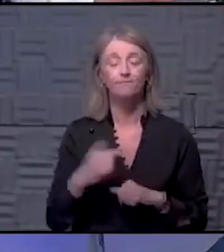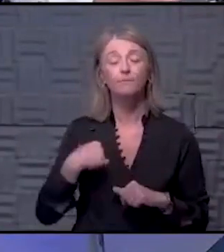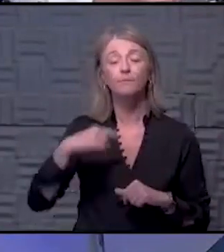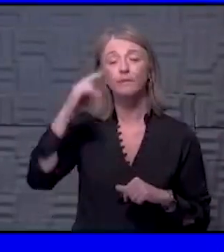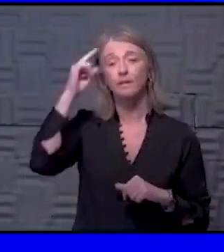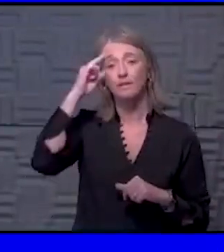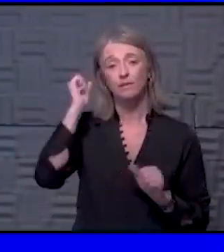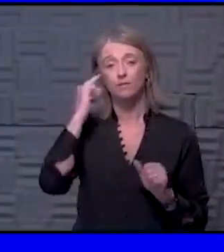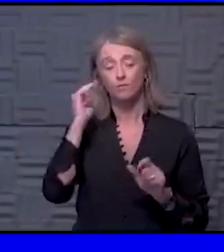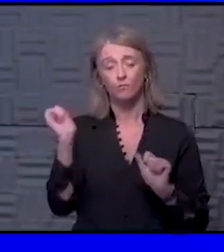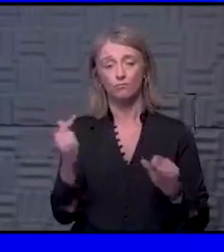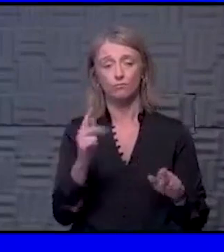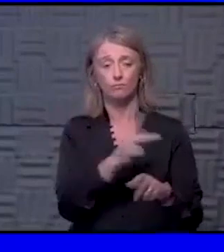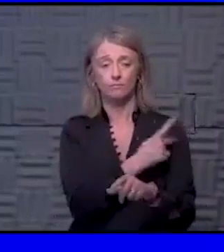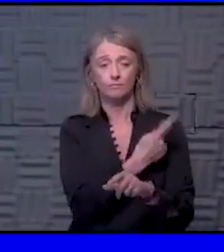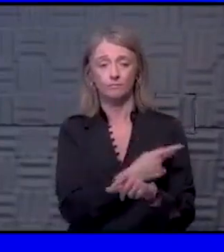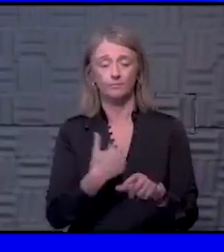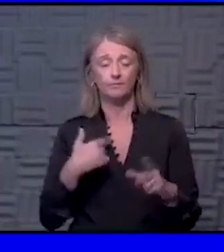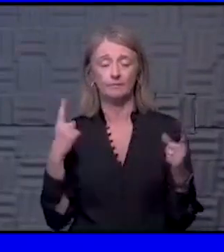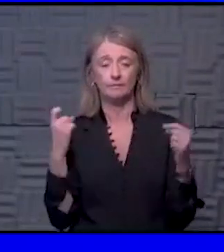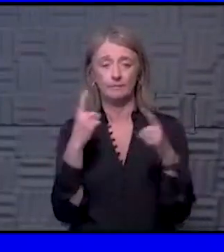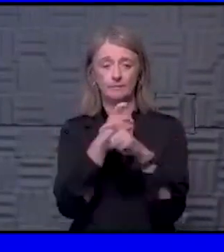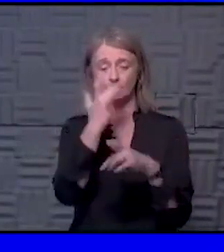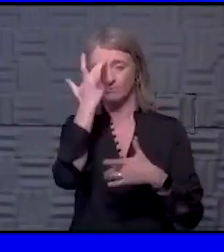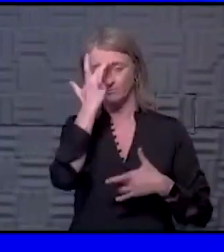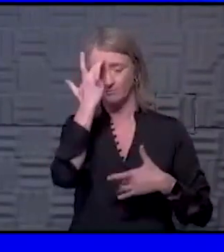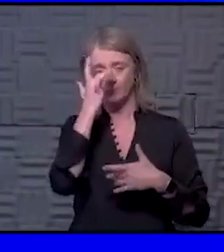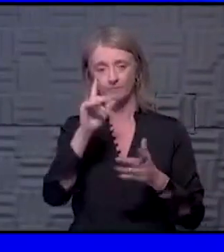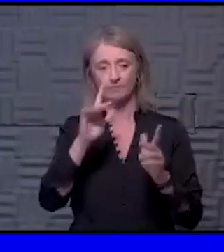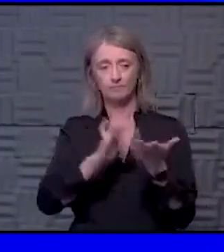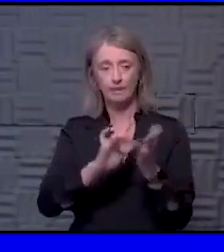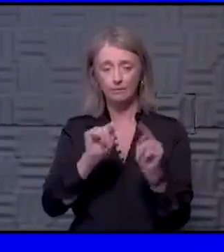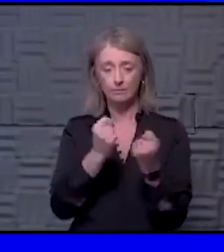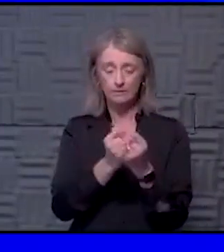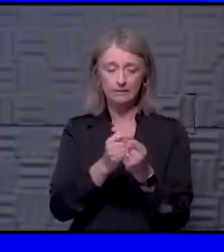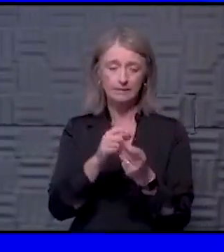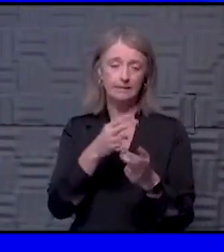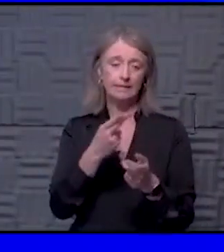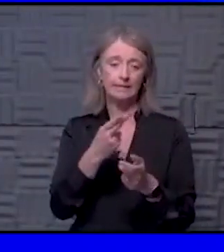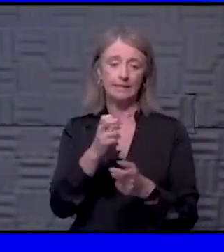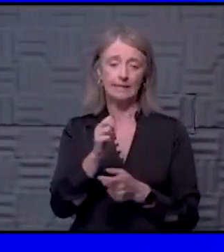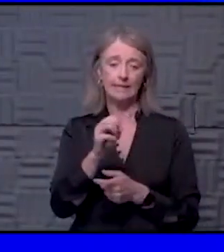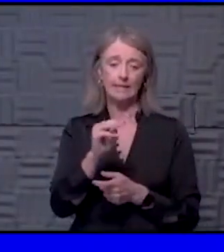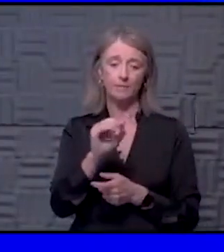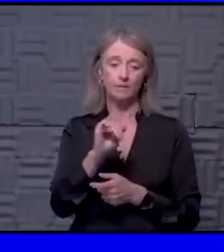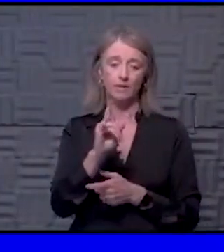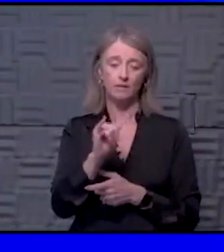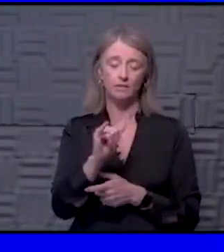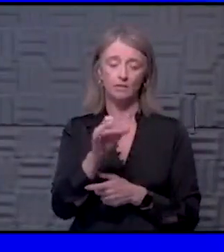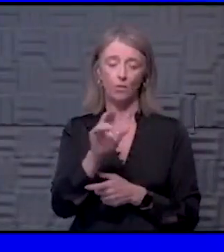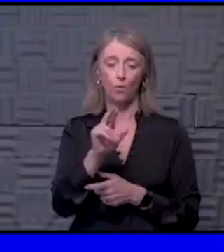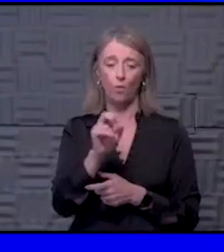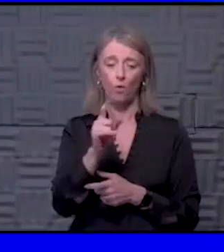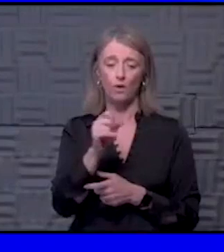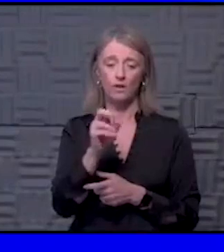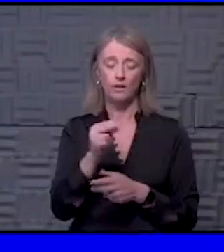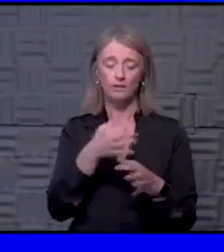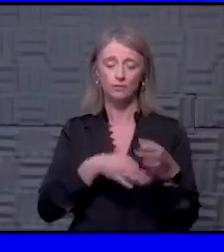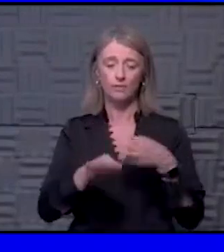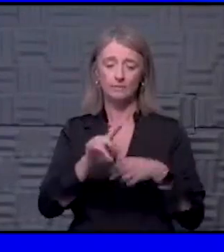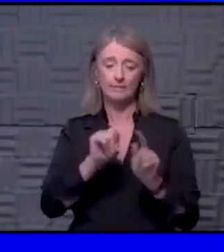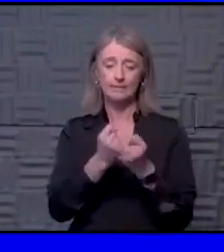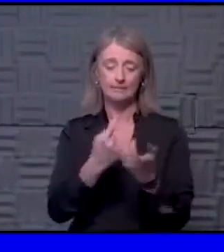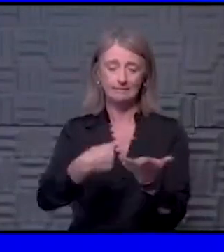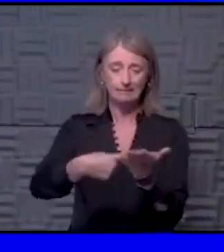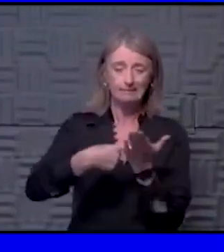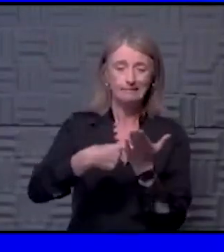for all of these patients, especially when you have complex disease and you have medical teams, especially hematology, oncology, organ transplant teams, you know, discuss with them,